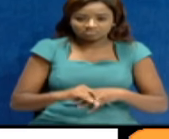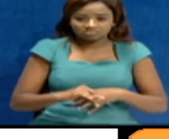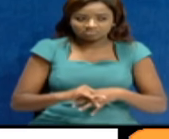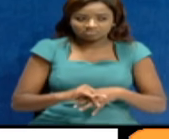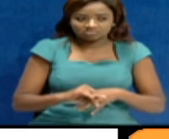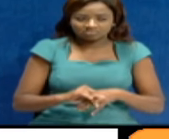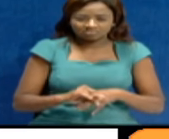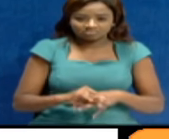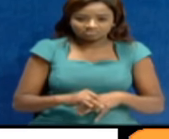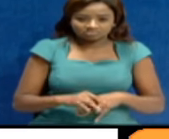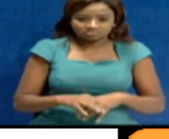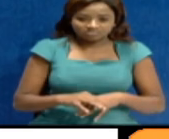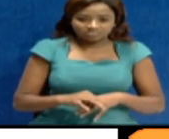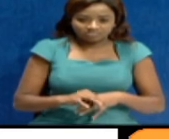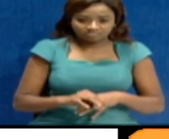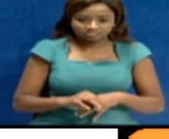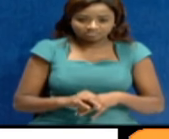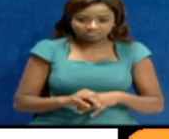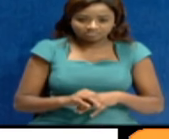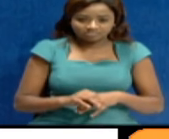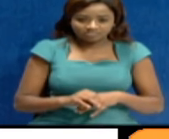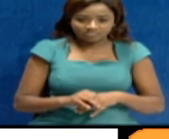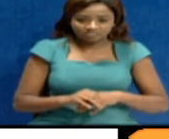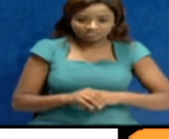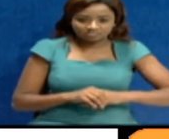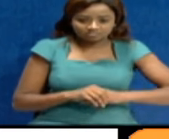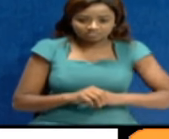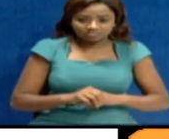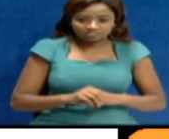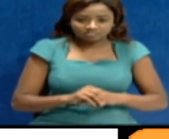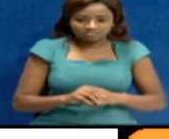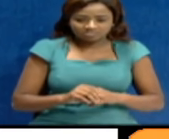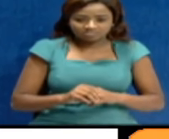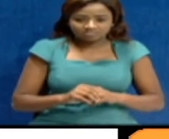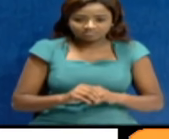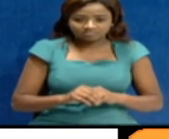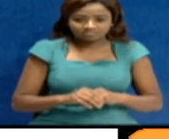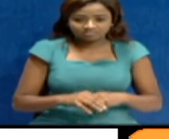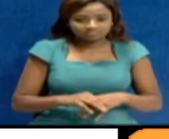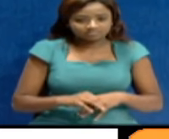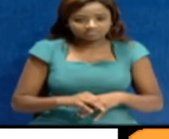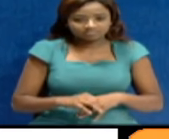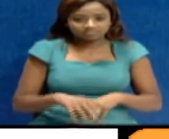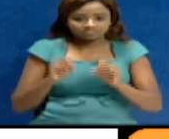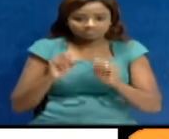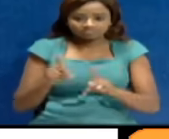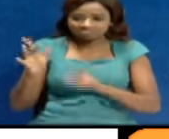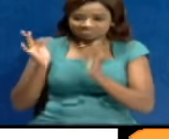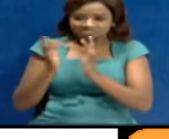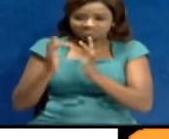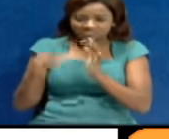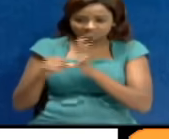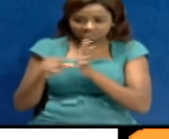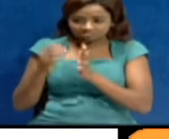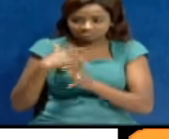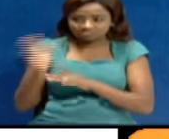Okay, let's give him some time to get that sorted out. Steve Ogola, nevertheless, here with us in studio. And let me start with you, Steve, on